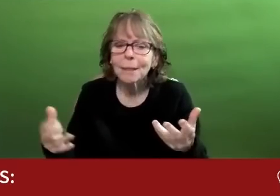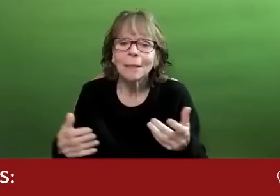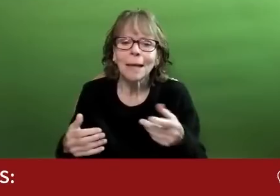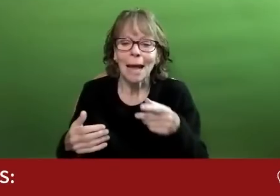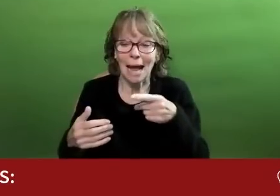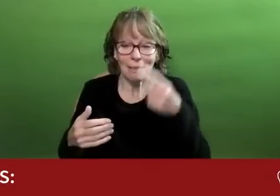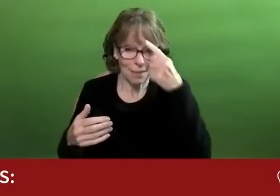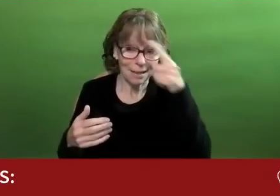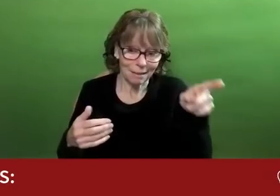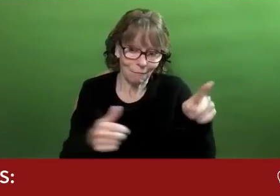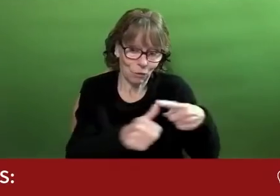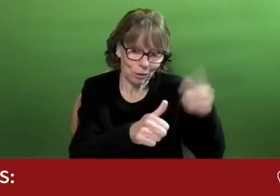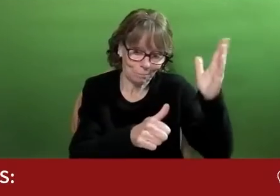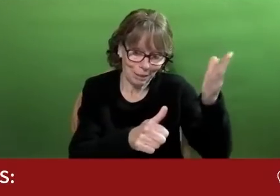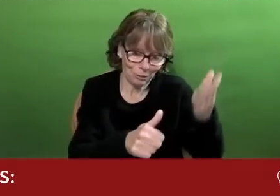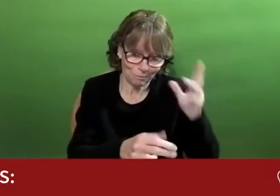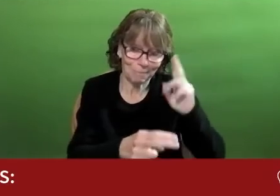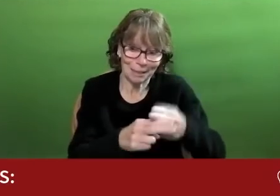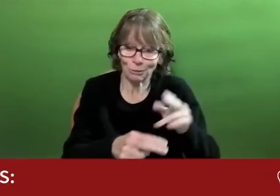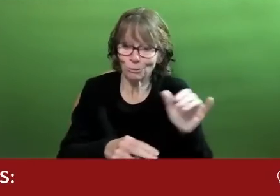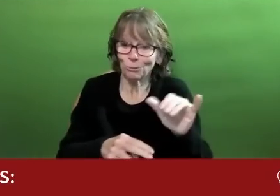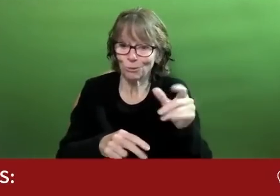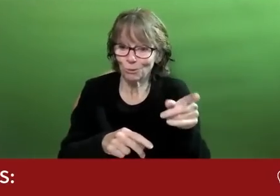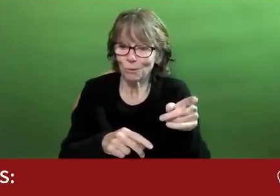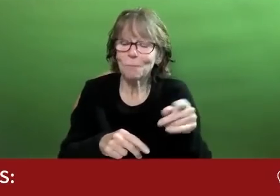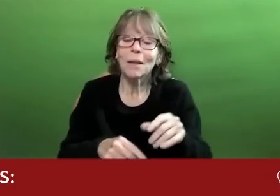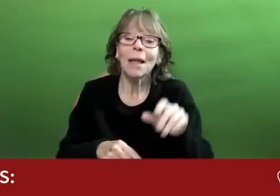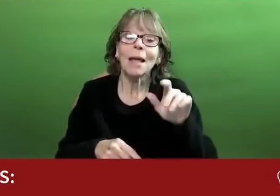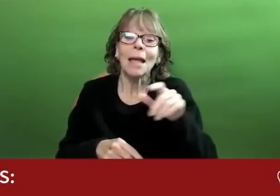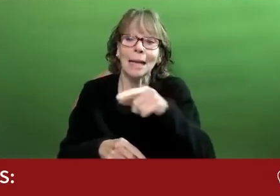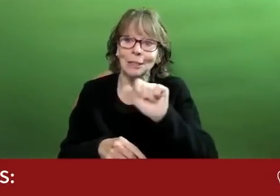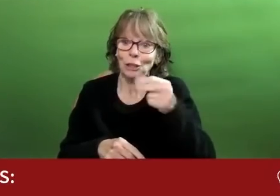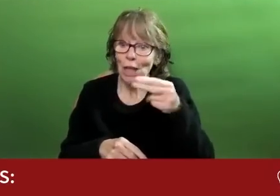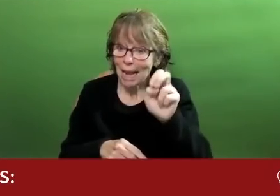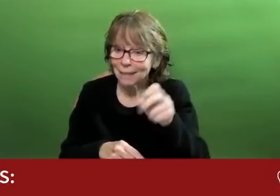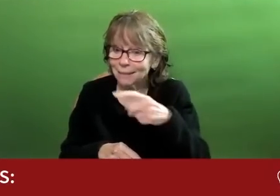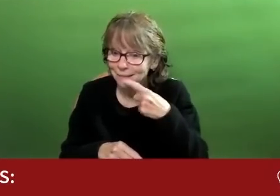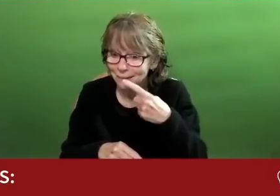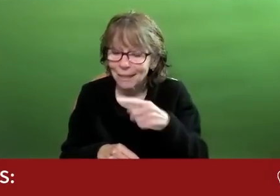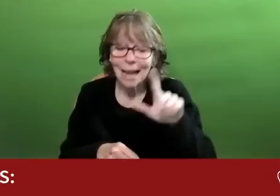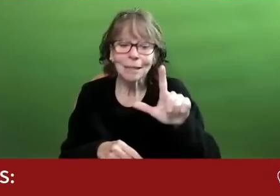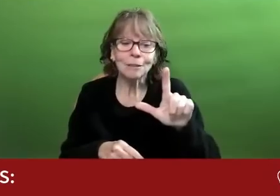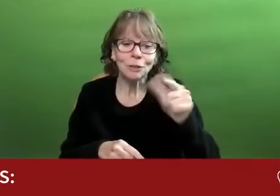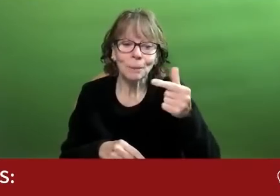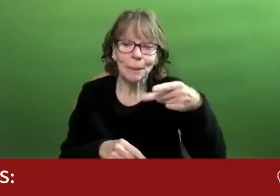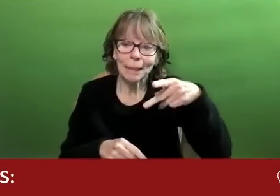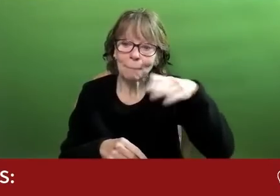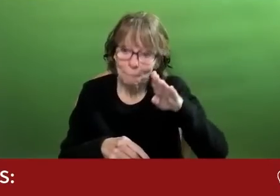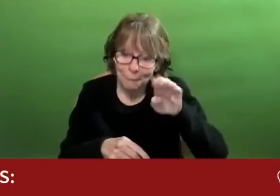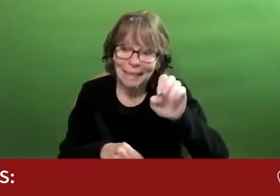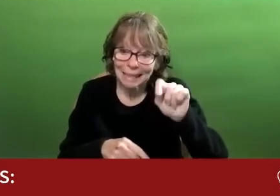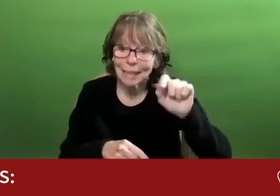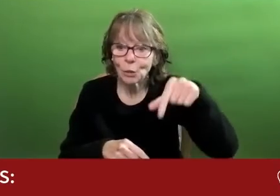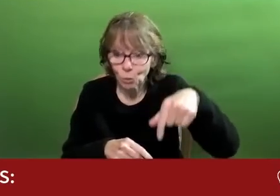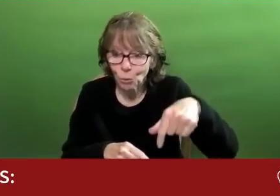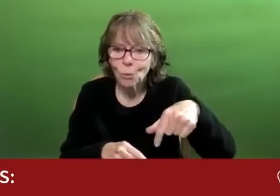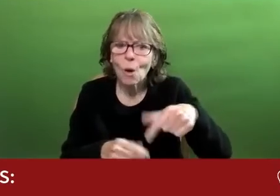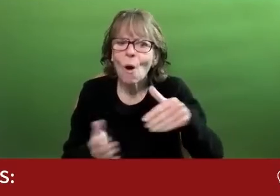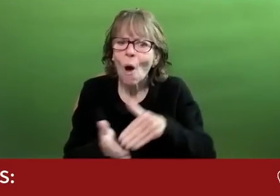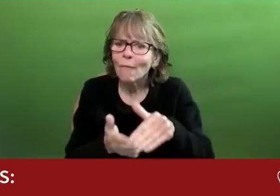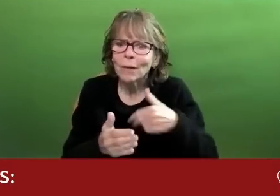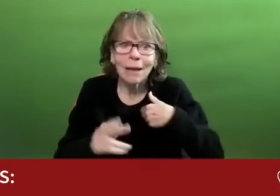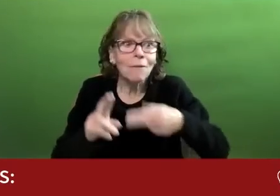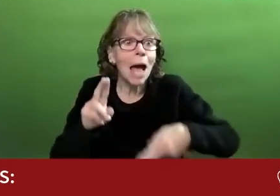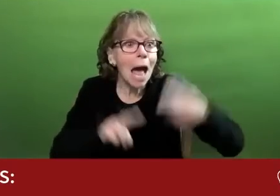presentation as well. So as Shane noted, LGBTQ plus people with disabilities often face higher rates of discrimination, PTSD,